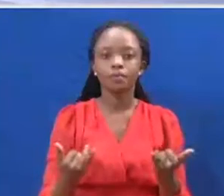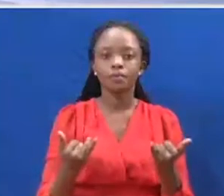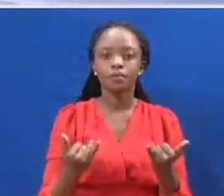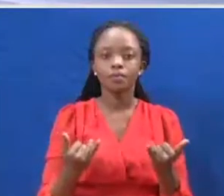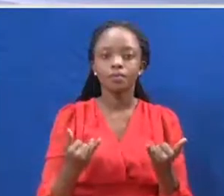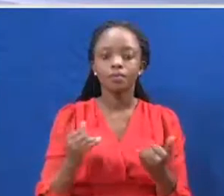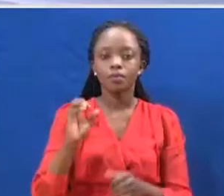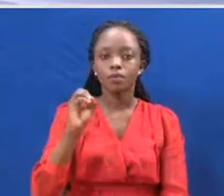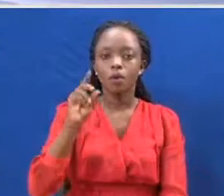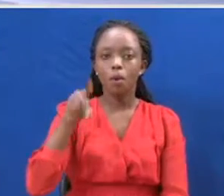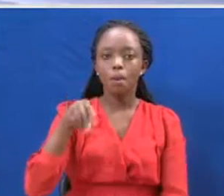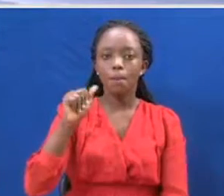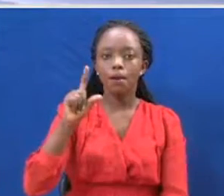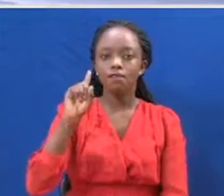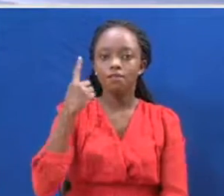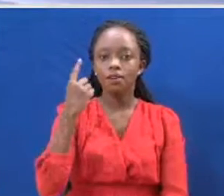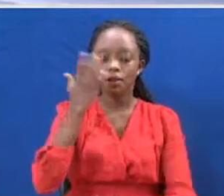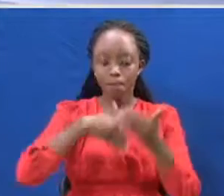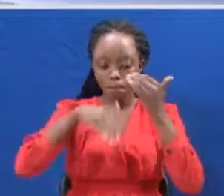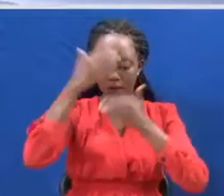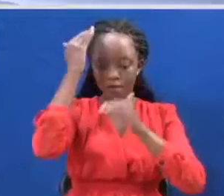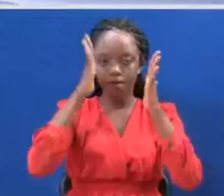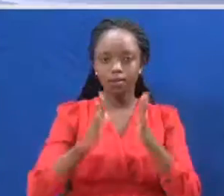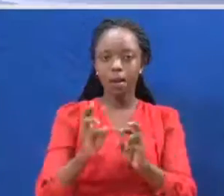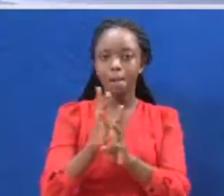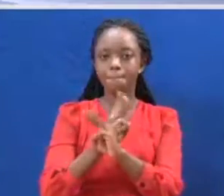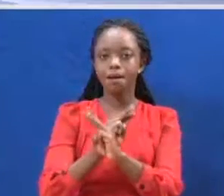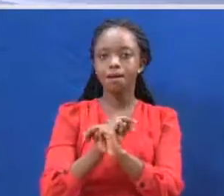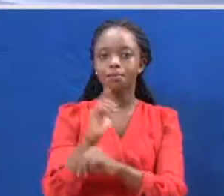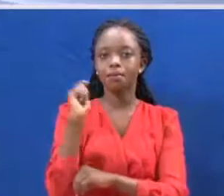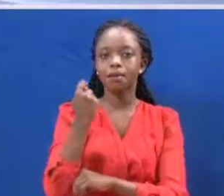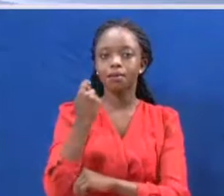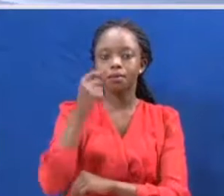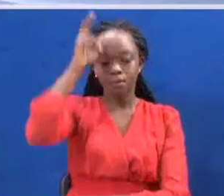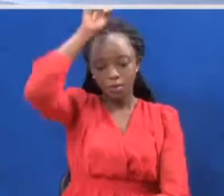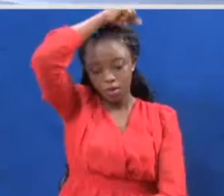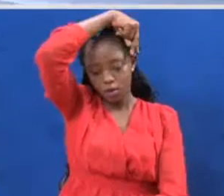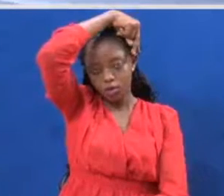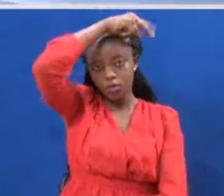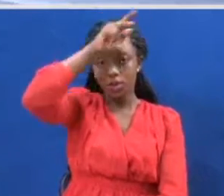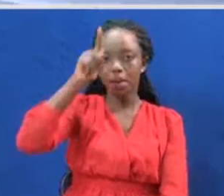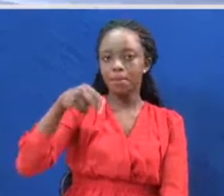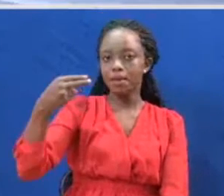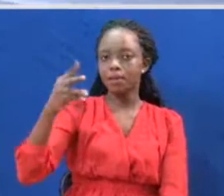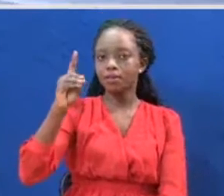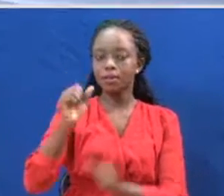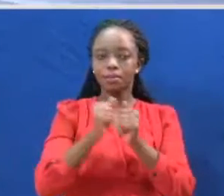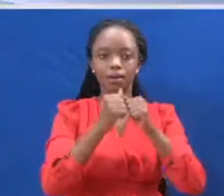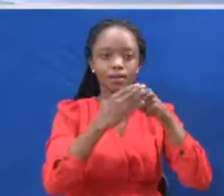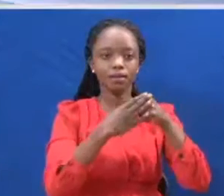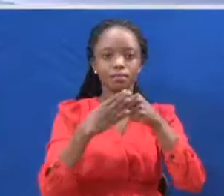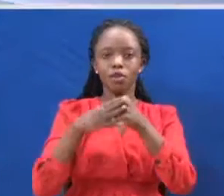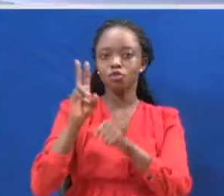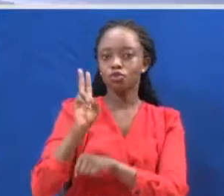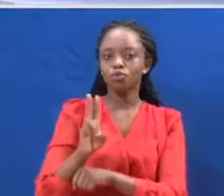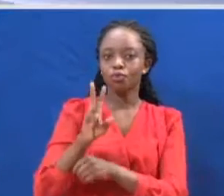Surindar Uppal is among the first professors of mathematics in the country. He graduated with a PhD in maths in 1992. Now, some of